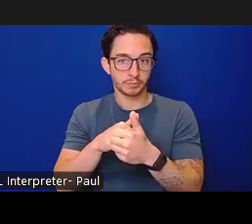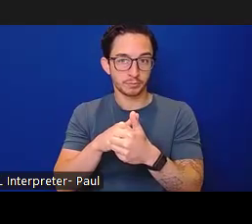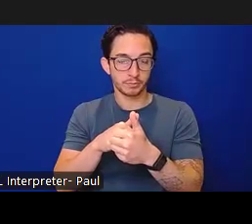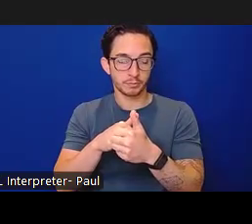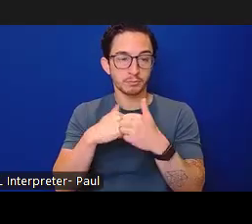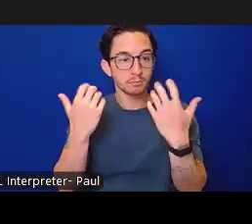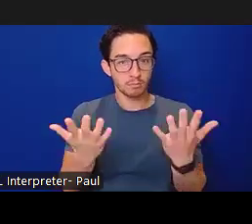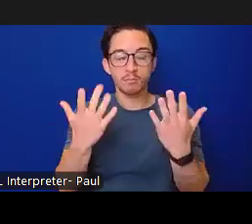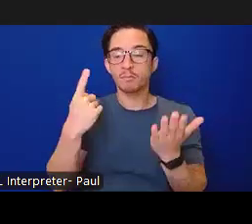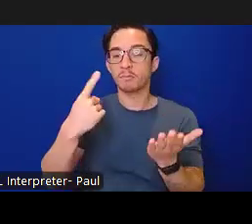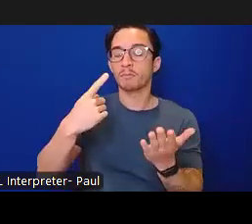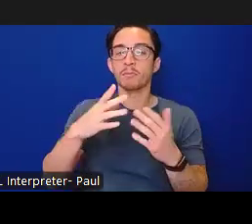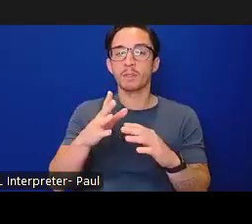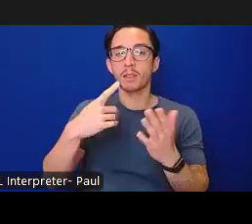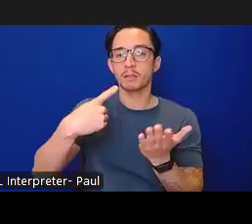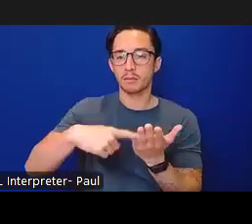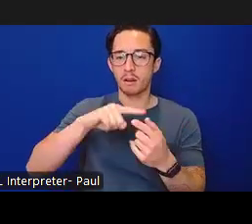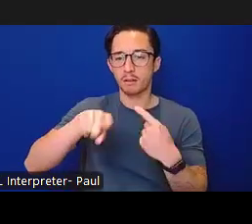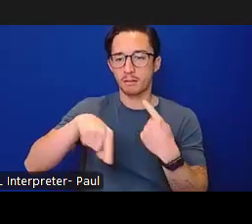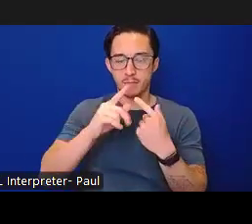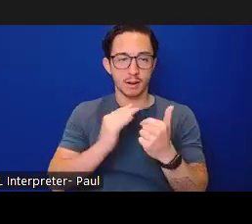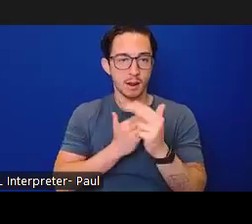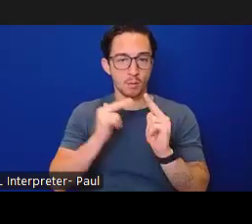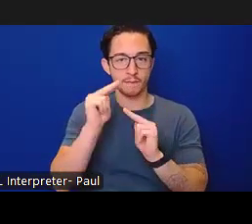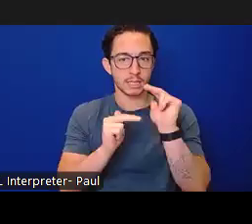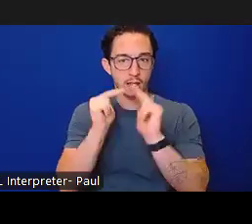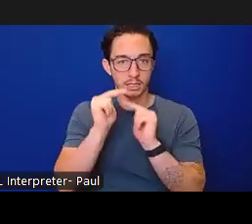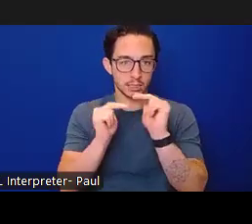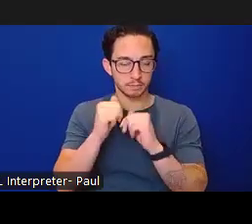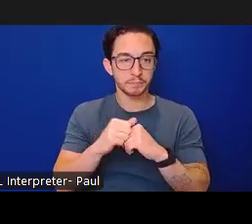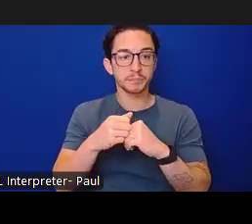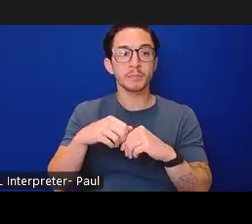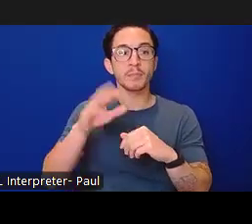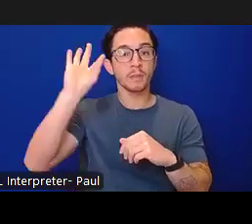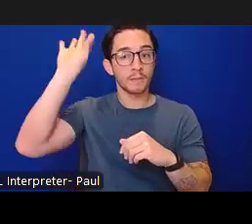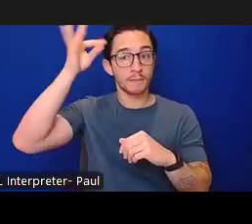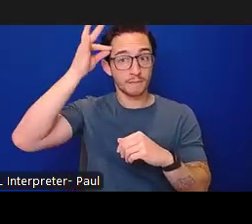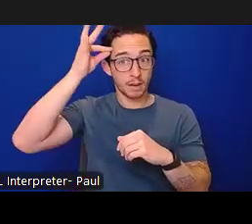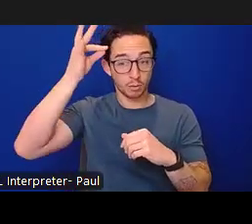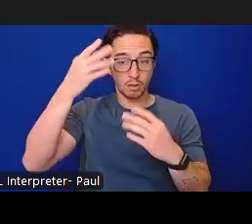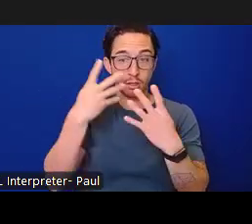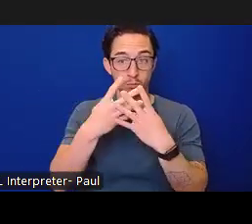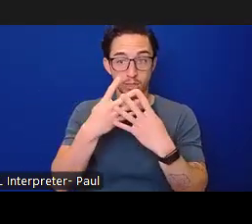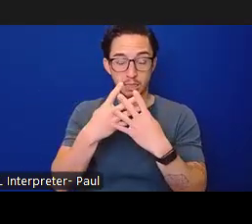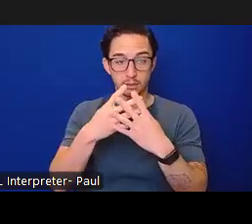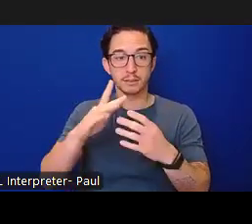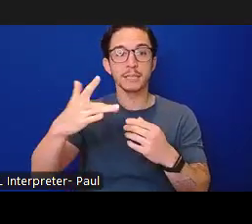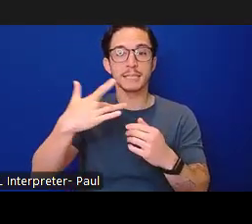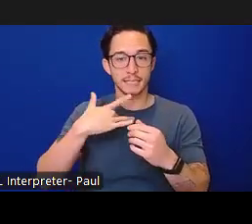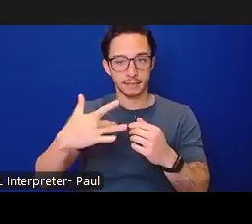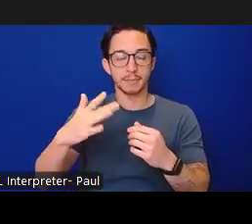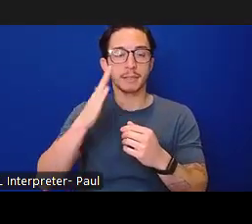So let's talk a little bit about our facilities. So in our federal prisons, they typically house